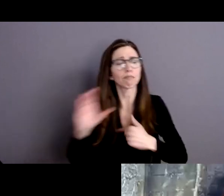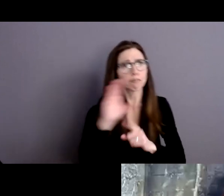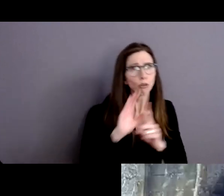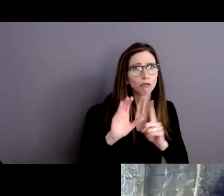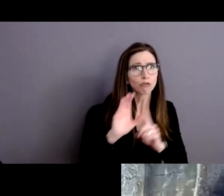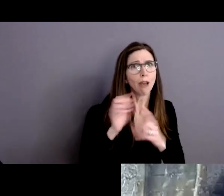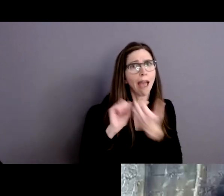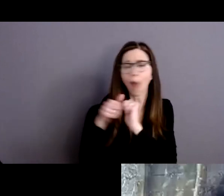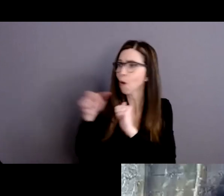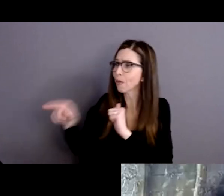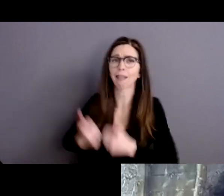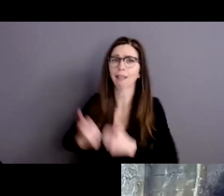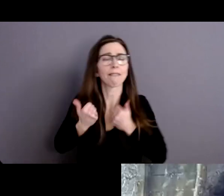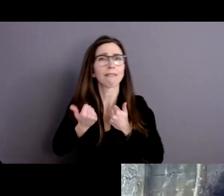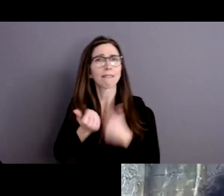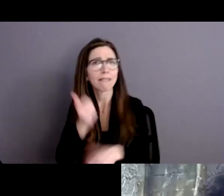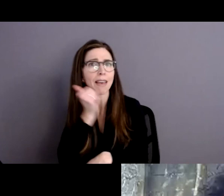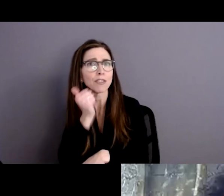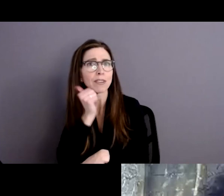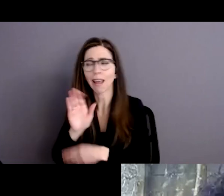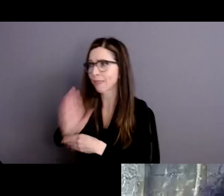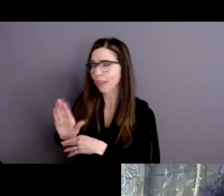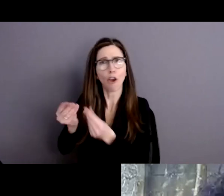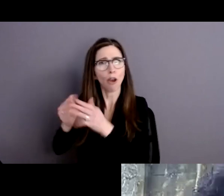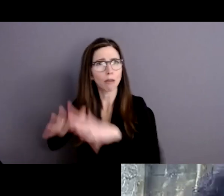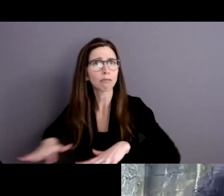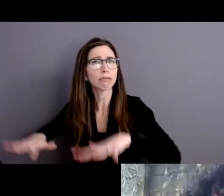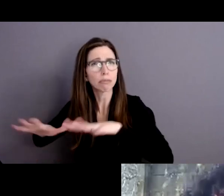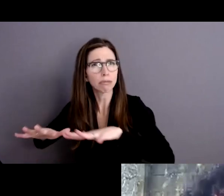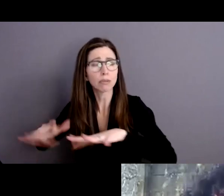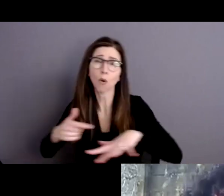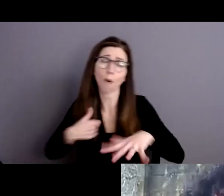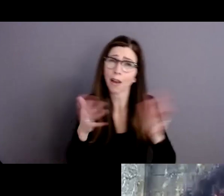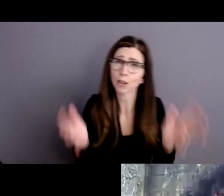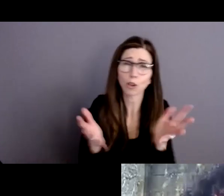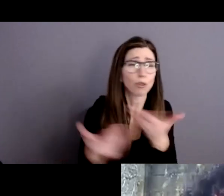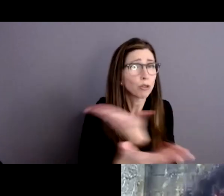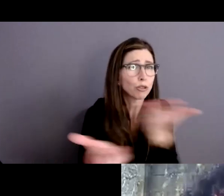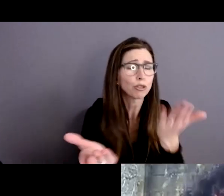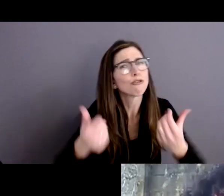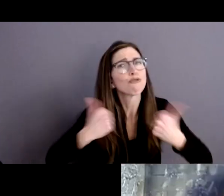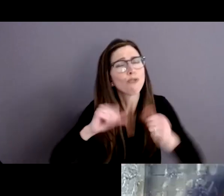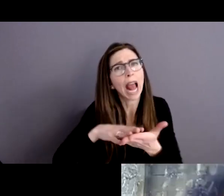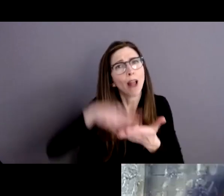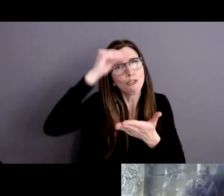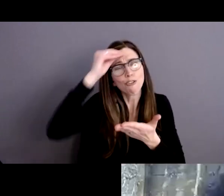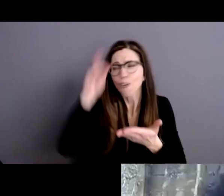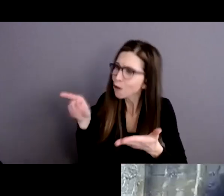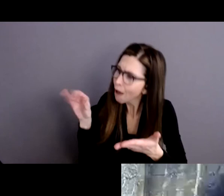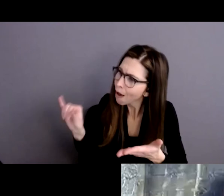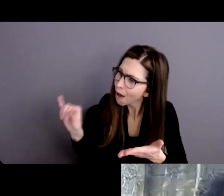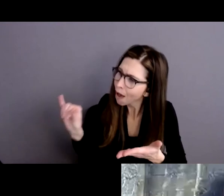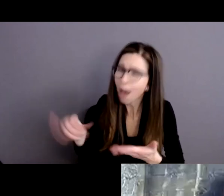That, yeah, I would invite you to try your hardest to find out what those protocols may be